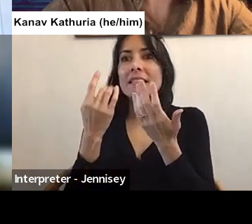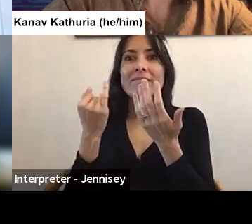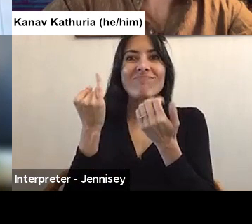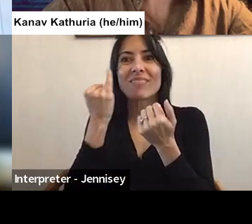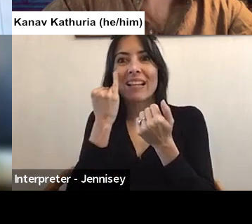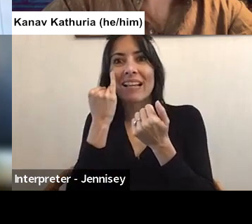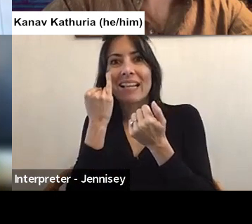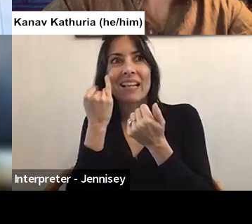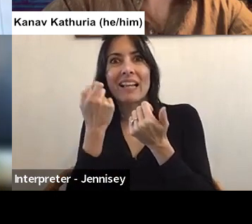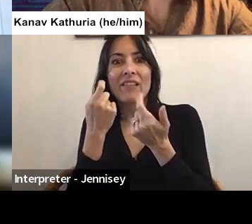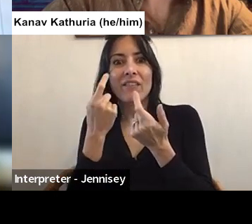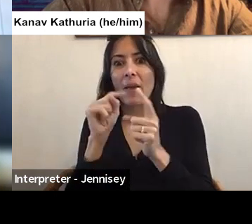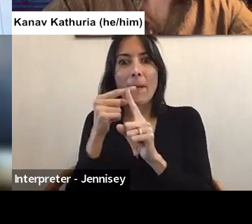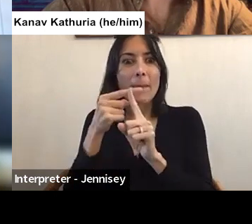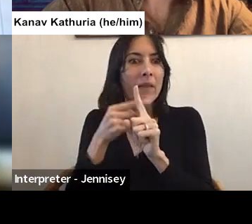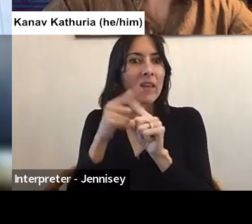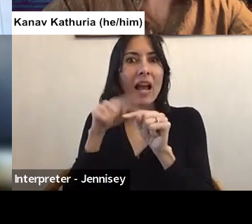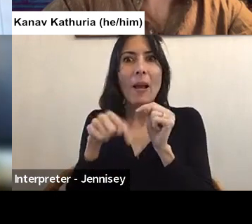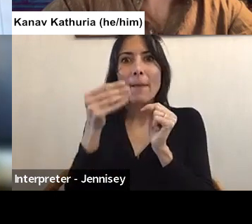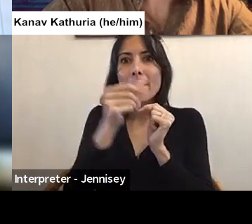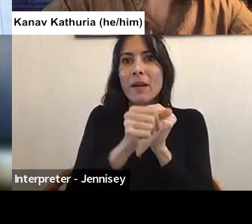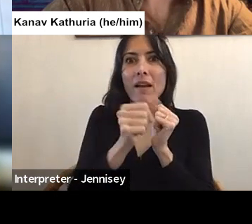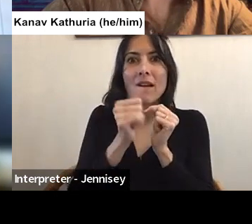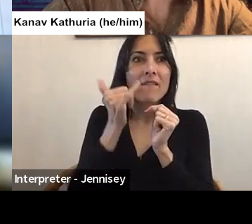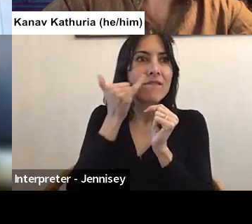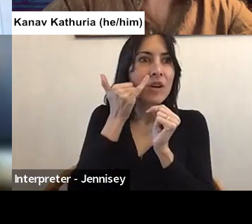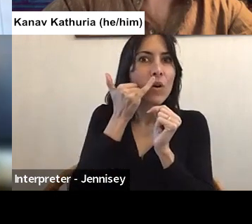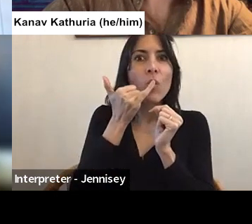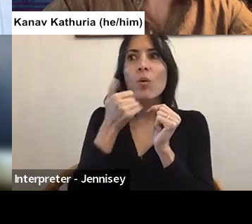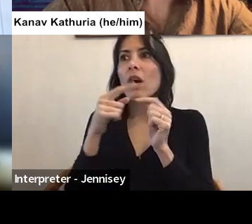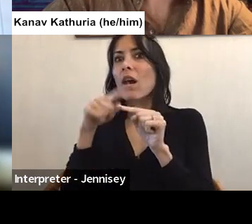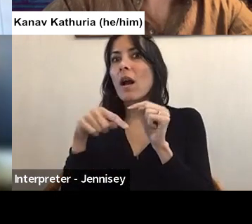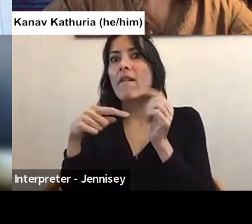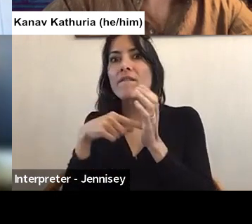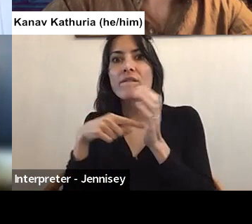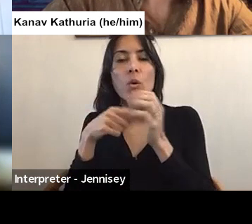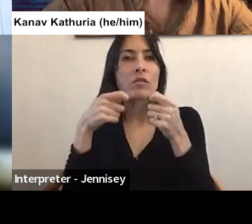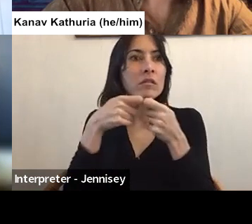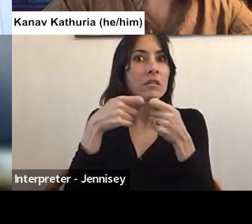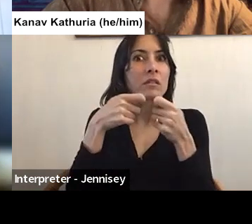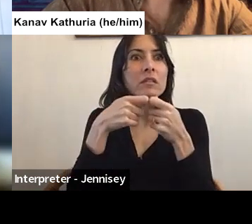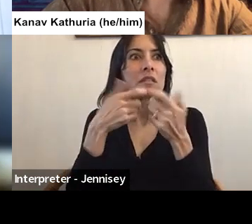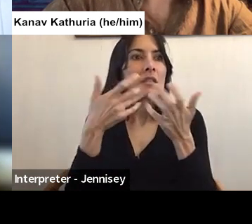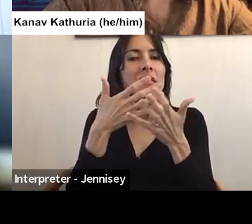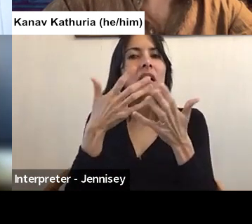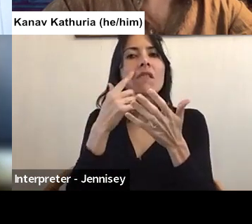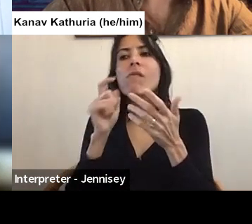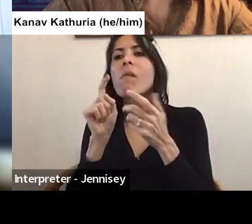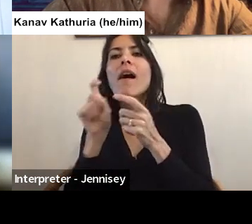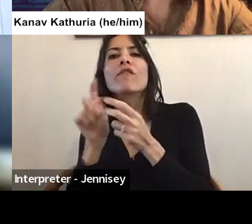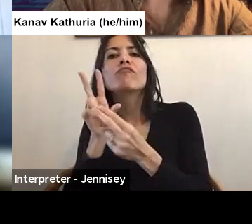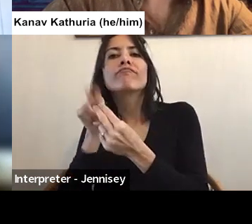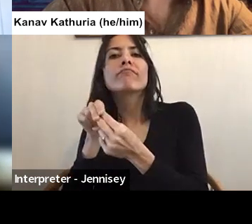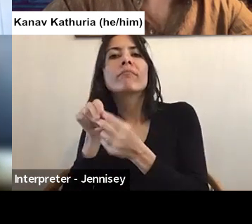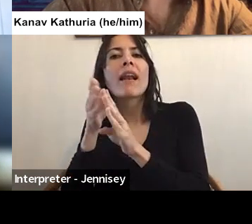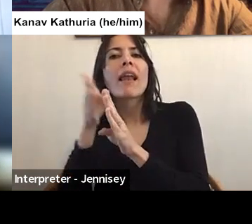not be able to meet a phone bill and a light bill. Many times a phone bill exacerbated because of an incarcerated loved one, because they